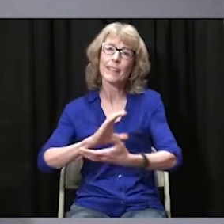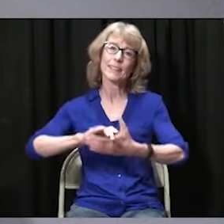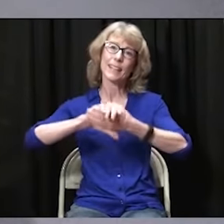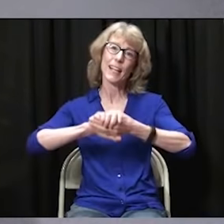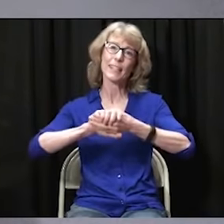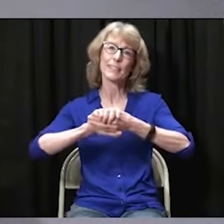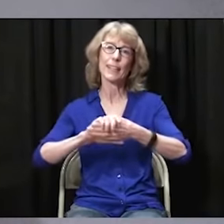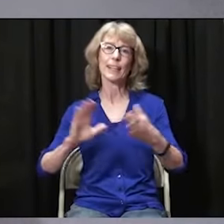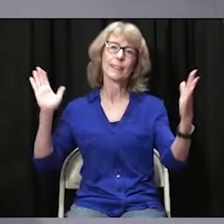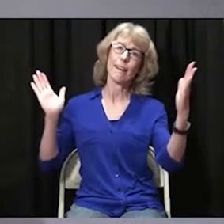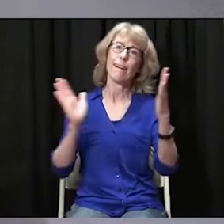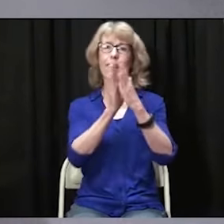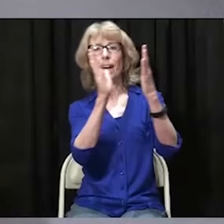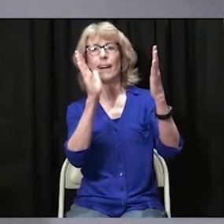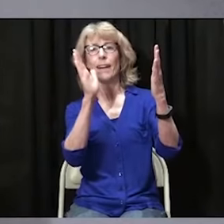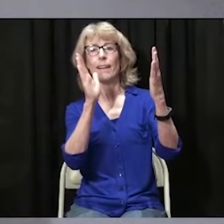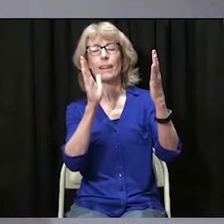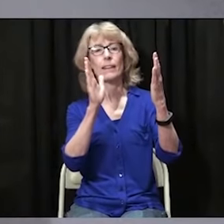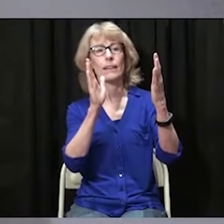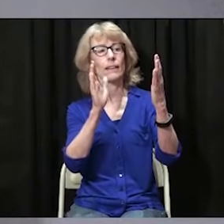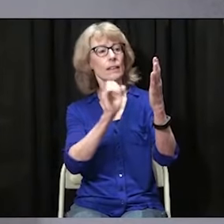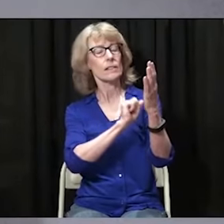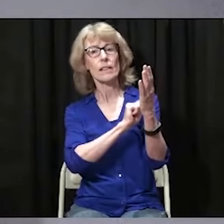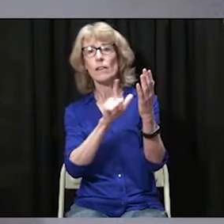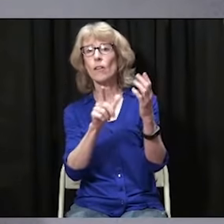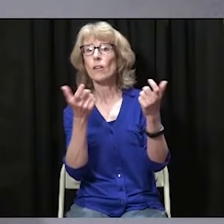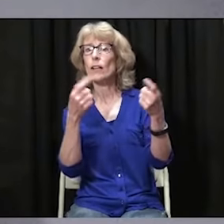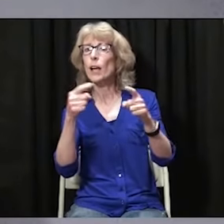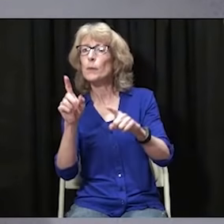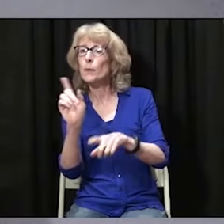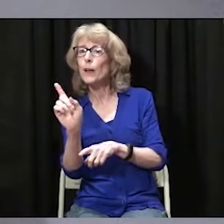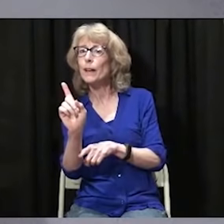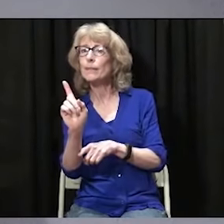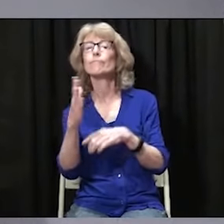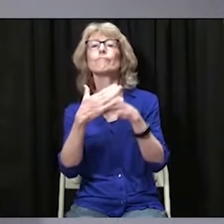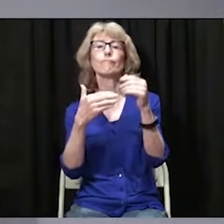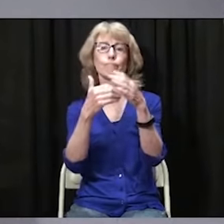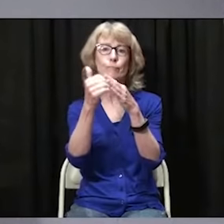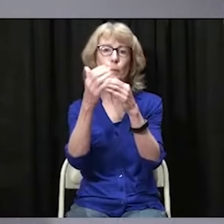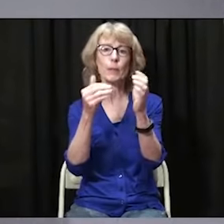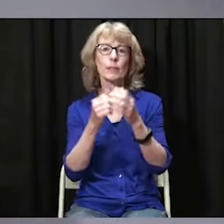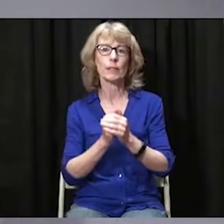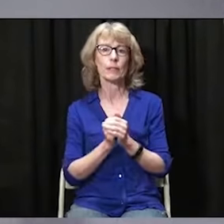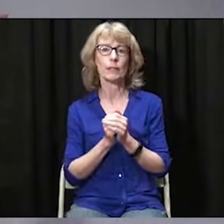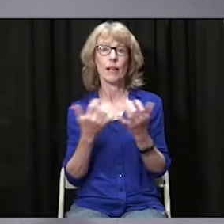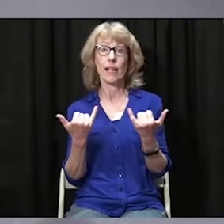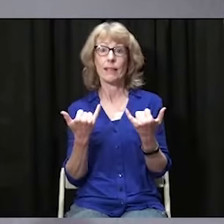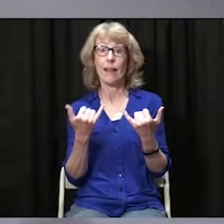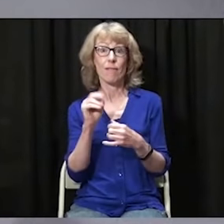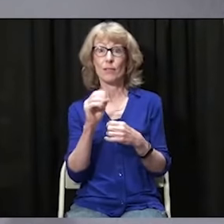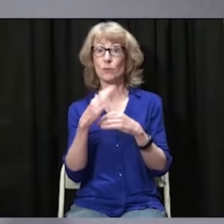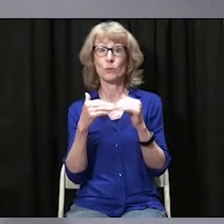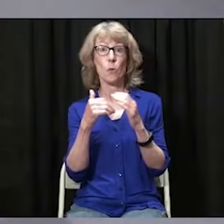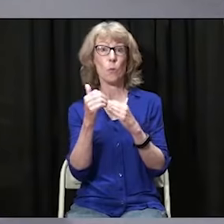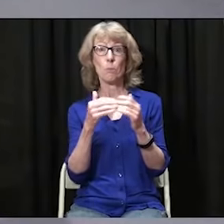fives, those happen in the building. And so when the building is taken away, it makes us wonder,